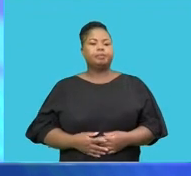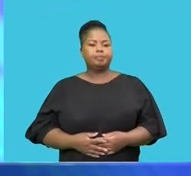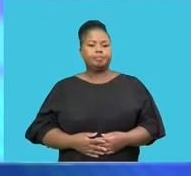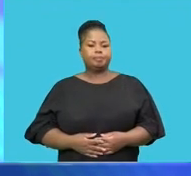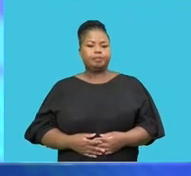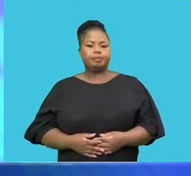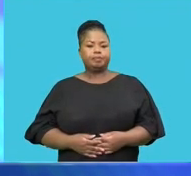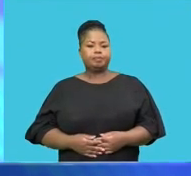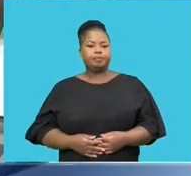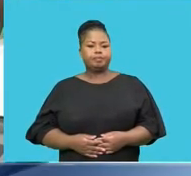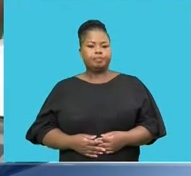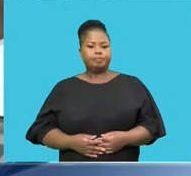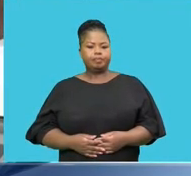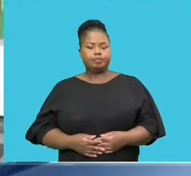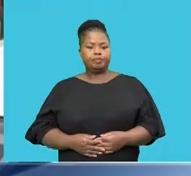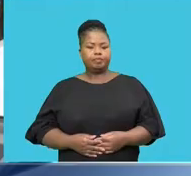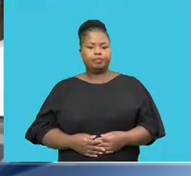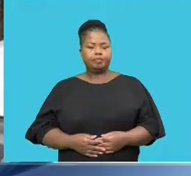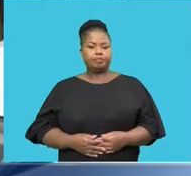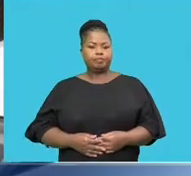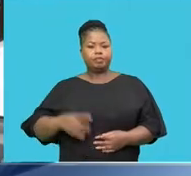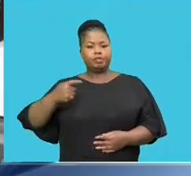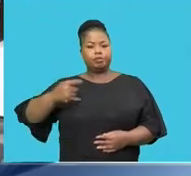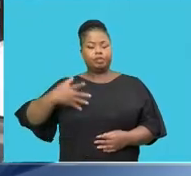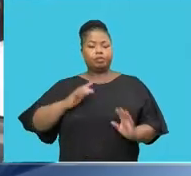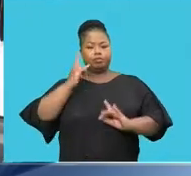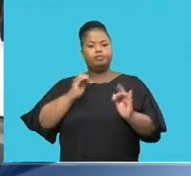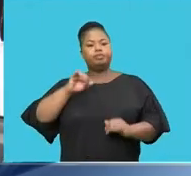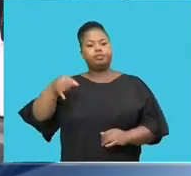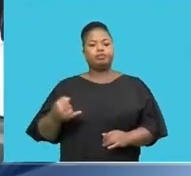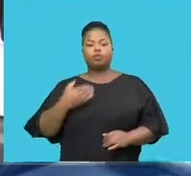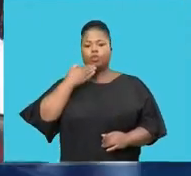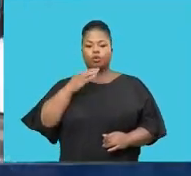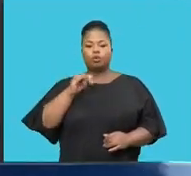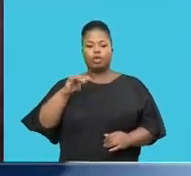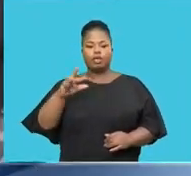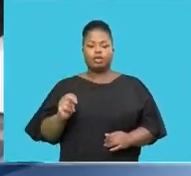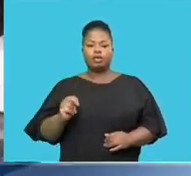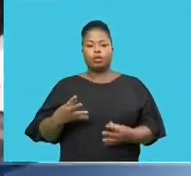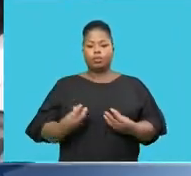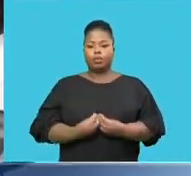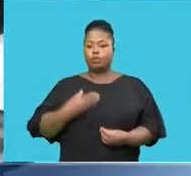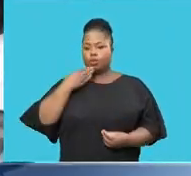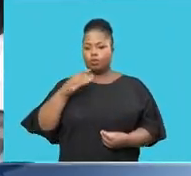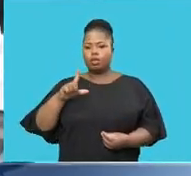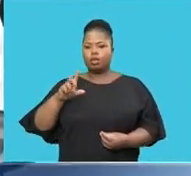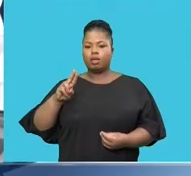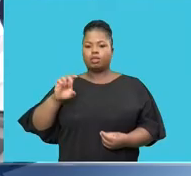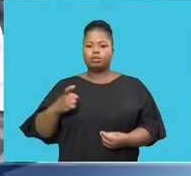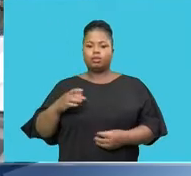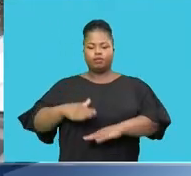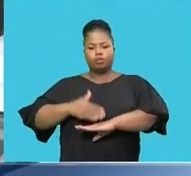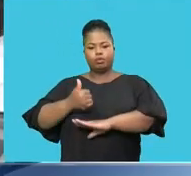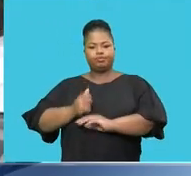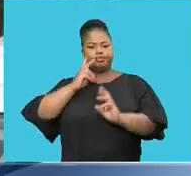elimaxongo. The Speaker of the City of Johannesburg, Colleen Makhubele, together with the Nhlanhla Lux Foundation, visit